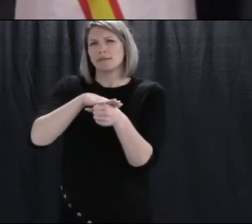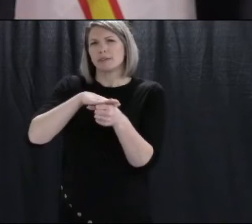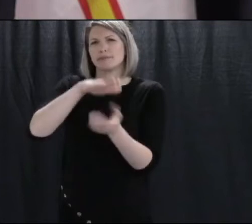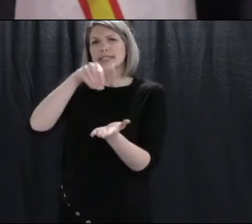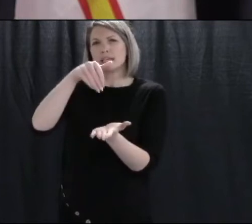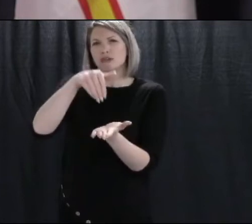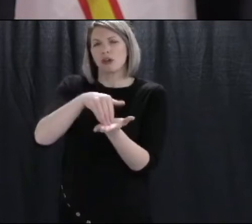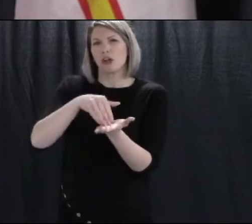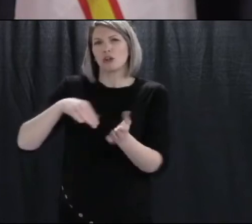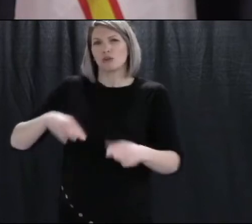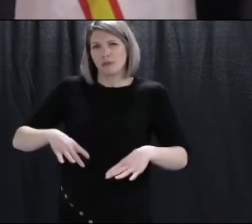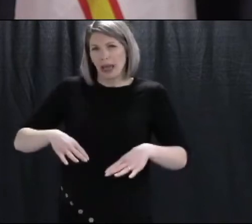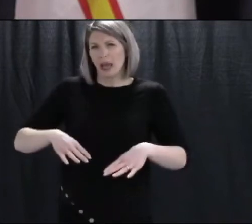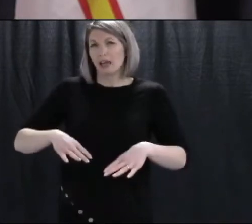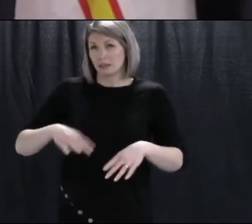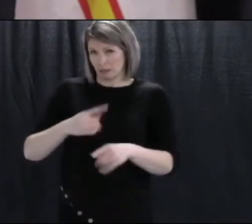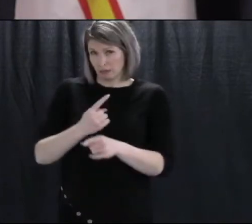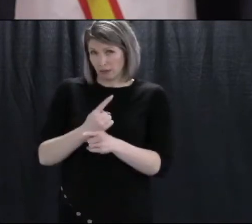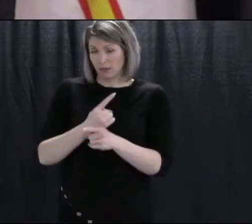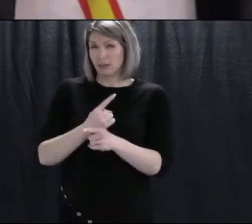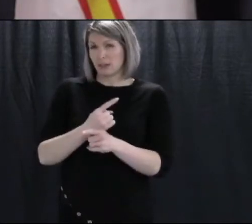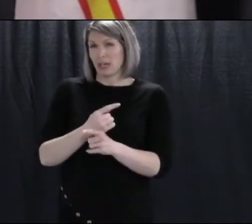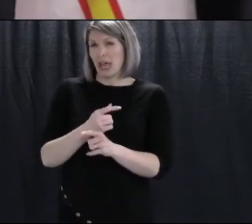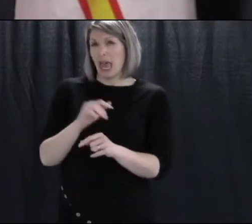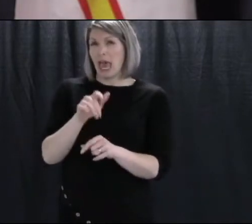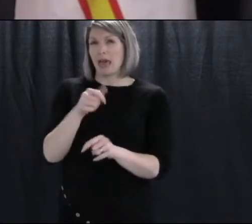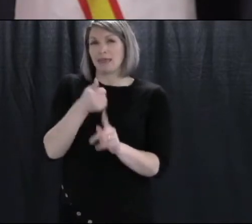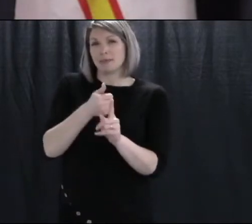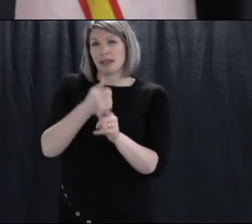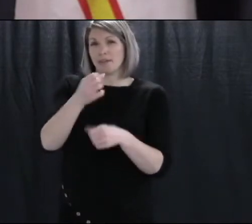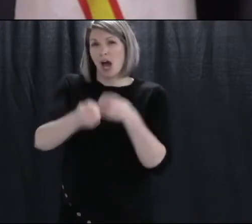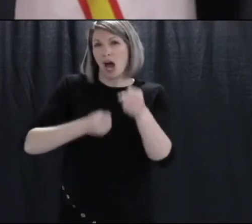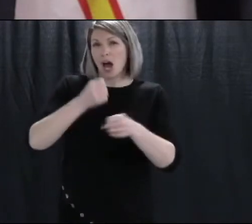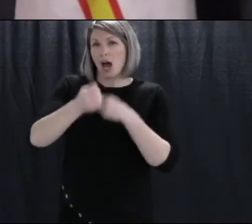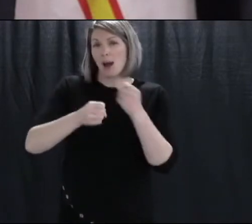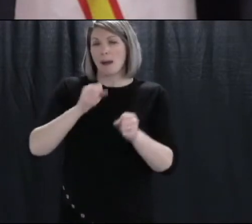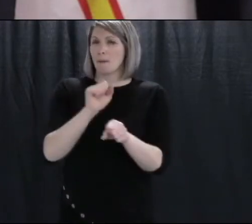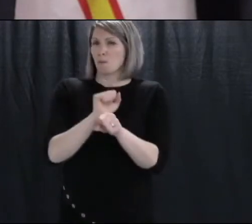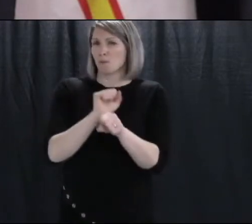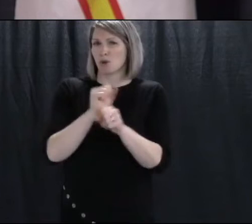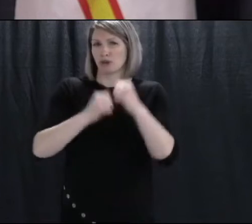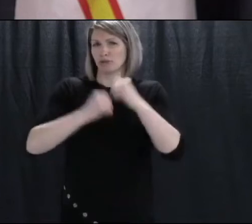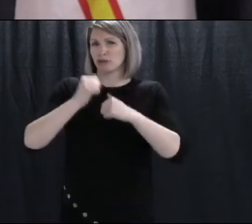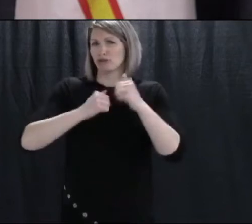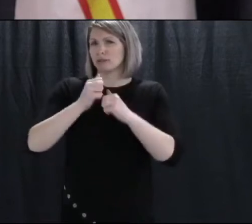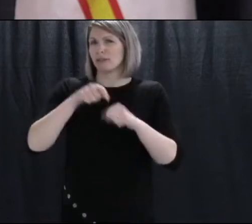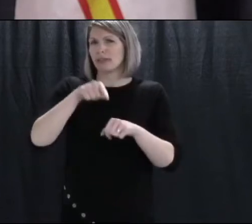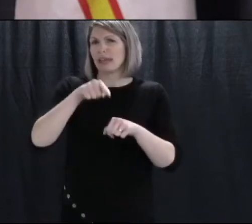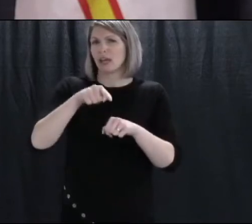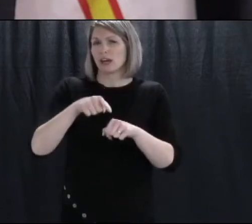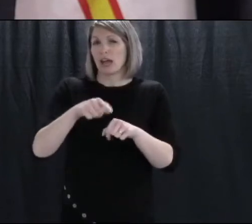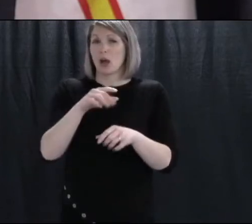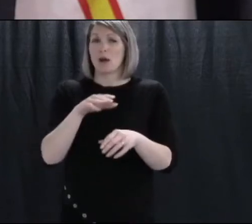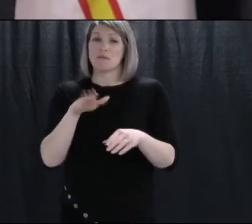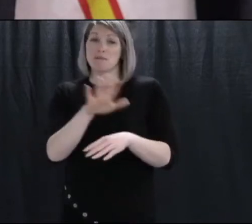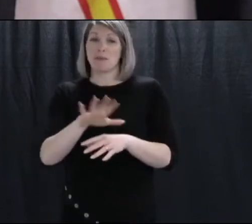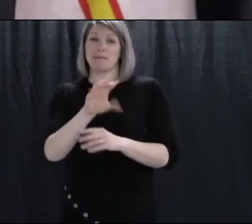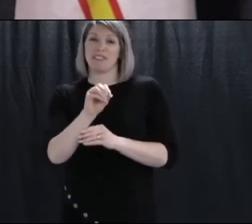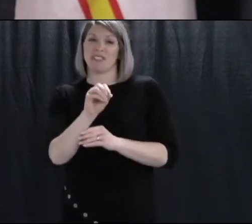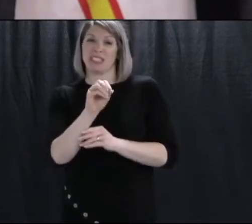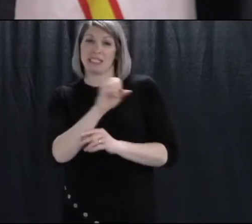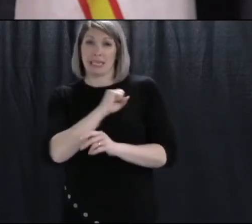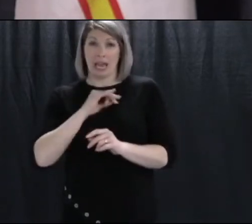probably an employee contingent of somewhere around 50 people. Is that correct? Yes. Okay, so the response there would be,